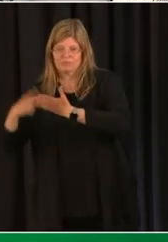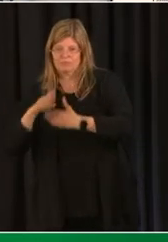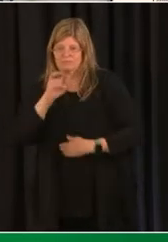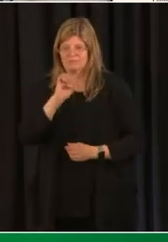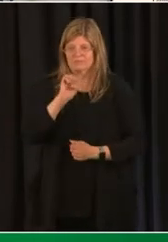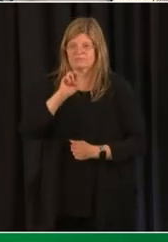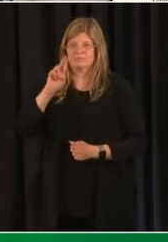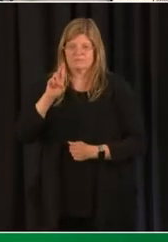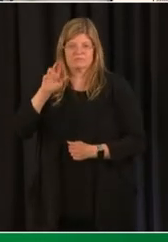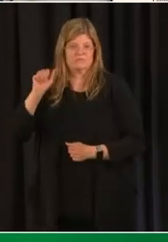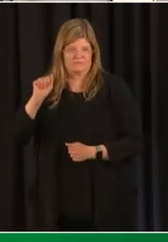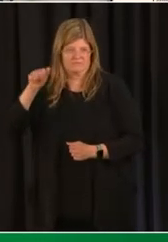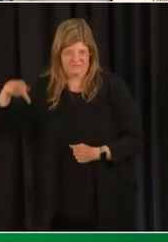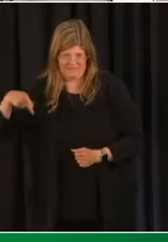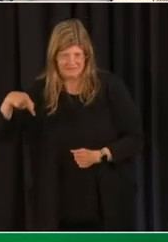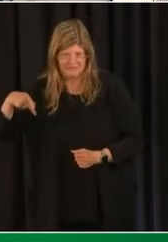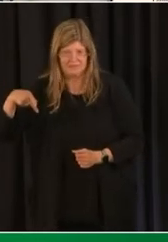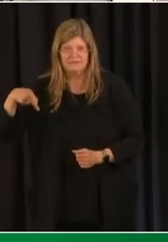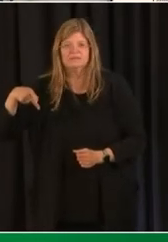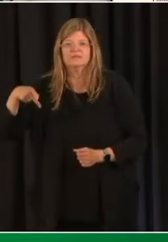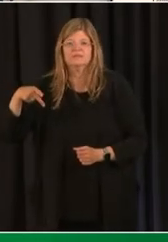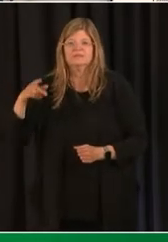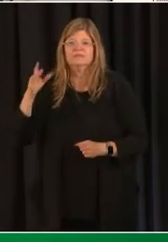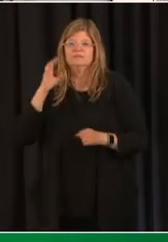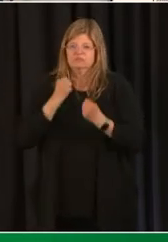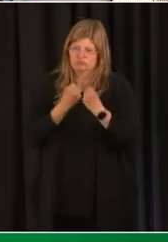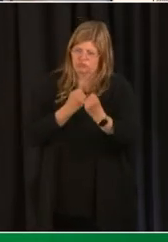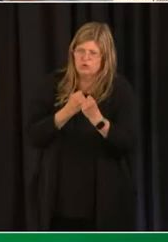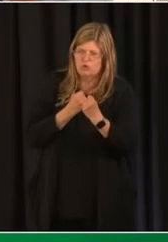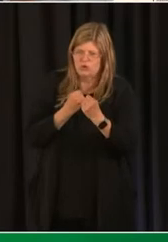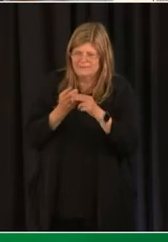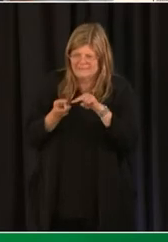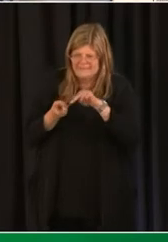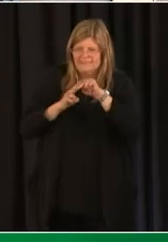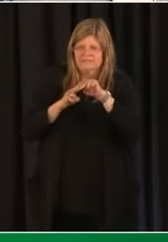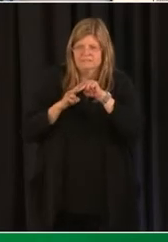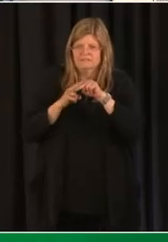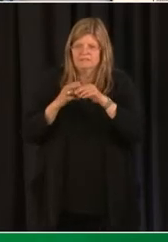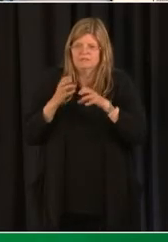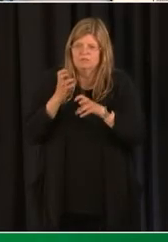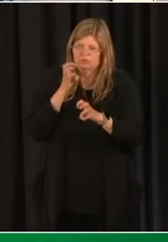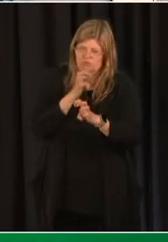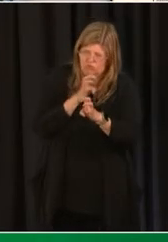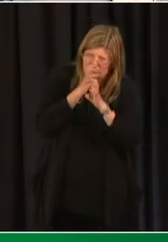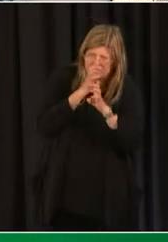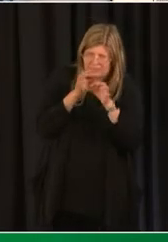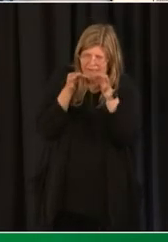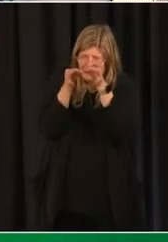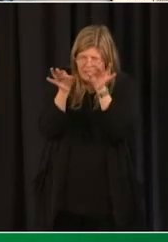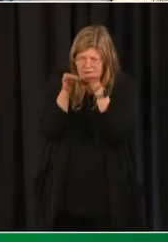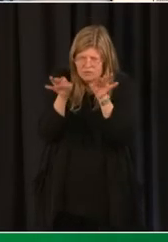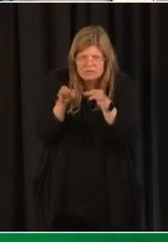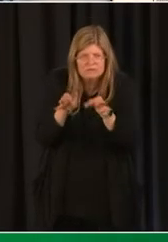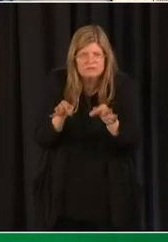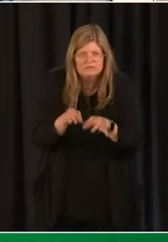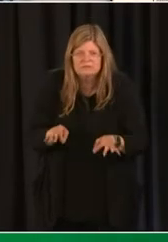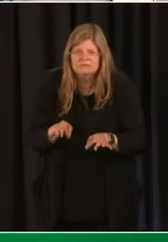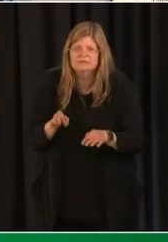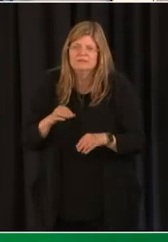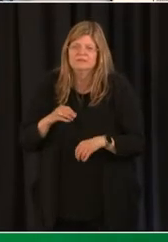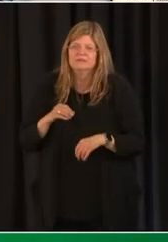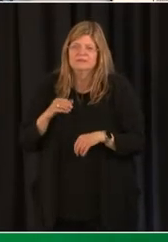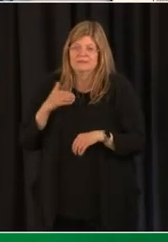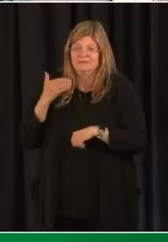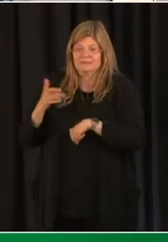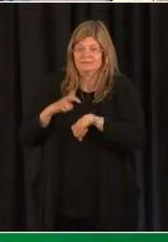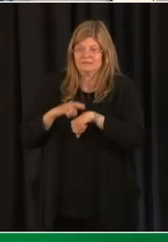to emergency rental assistance programs for tenants in need. And then in December 2020, the